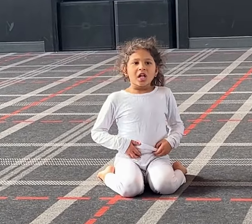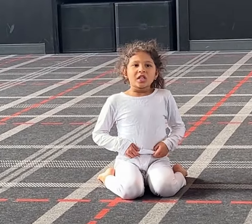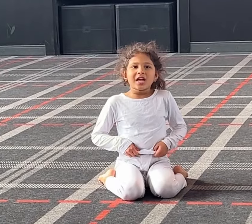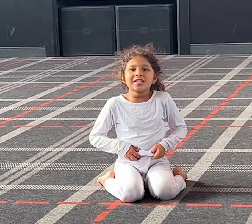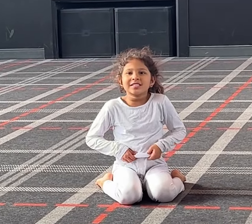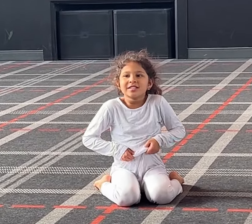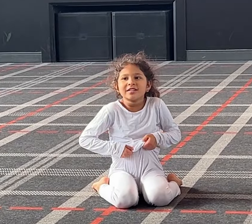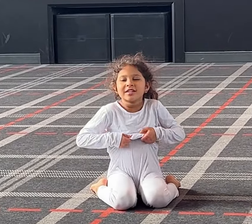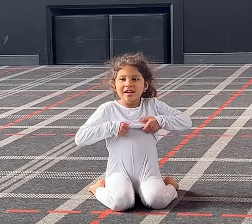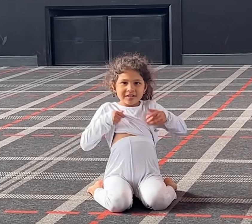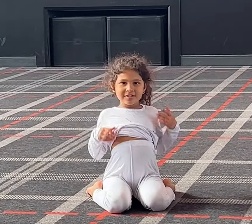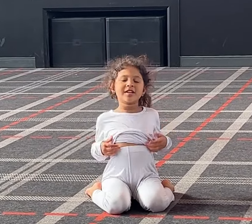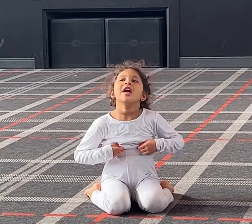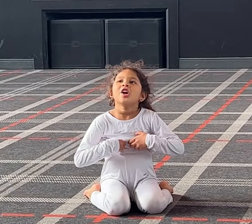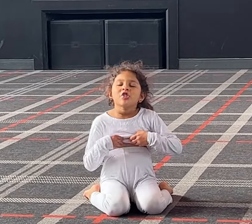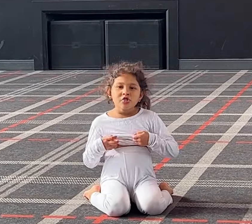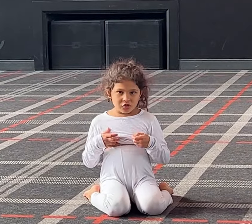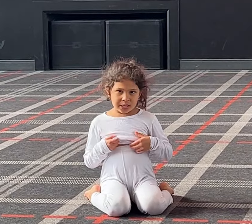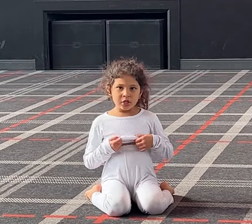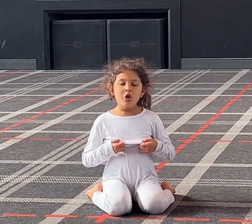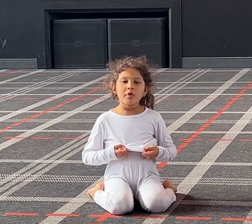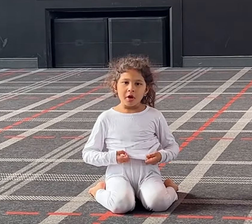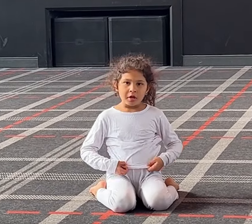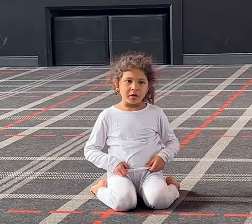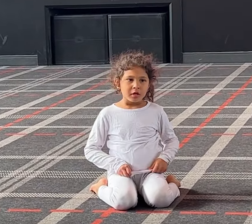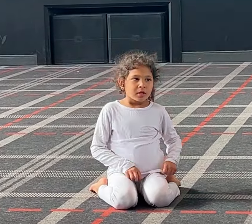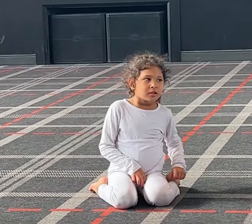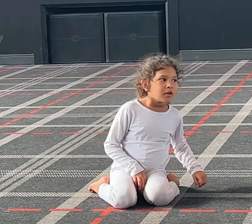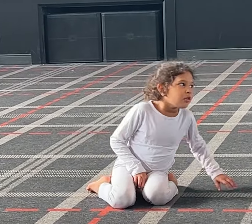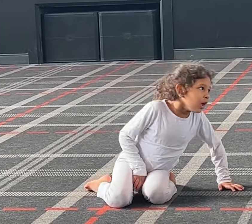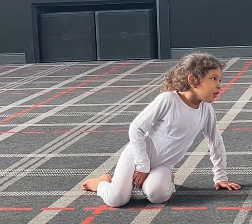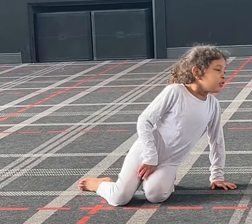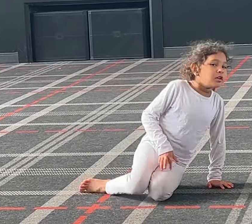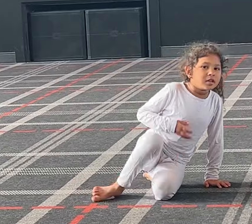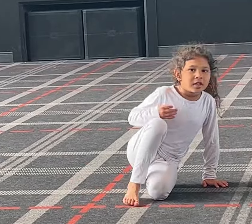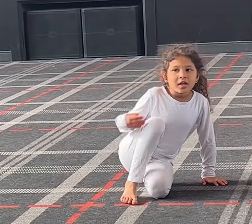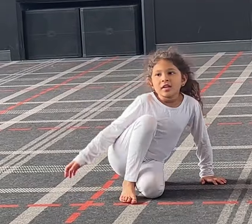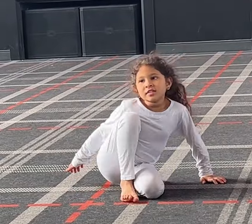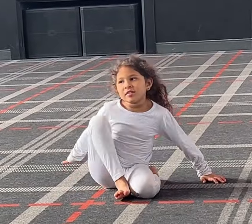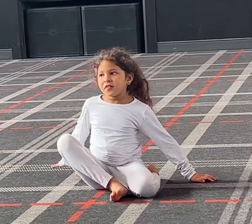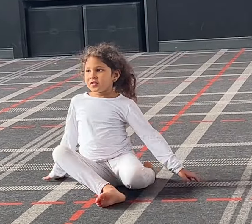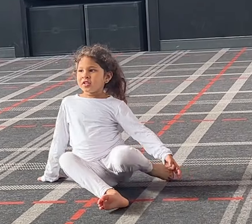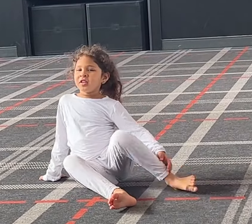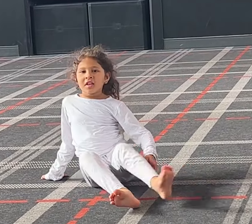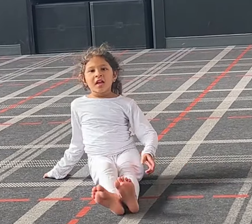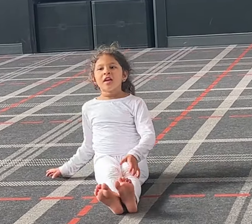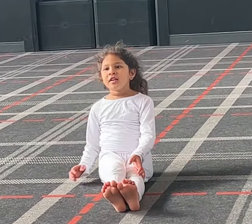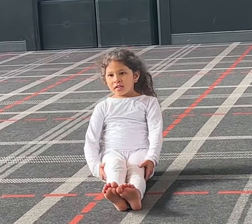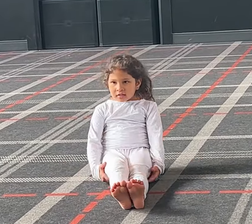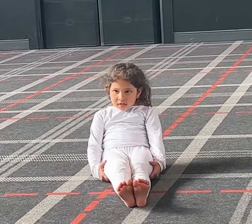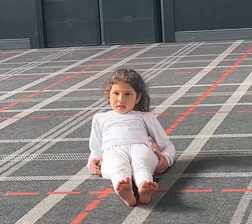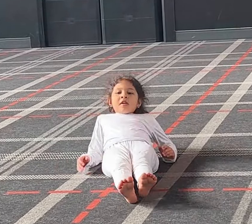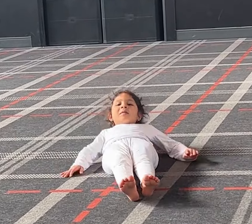rule changes from the SSA, you're going to want to click this video over here, as the announcement says that there will be increased payment. So